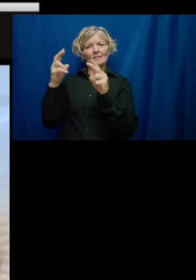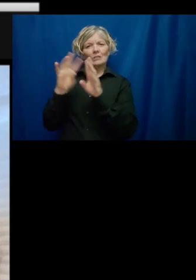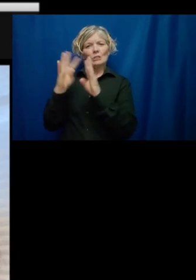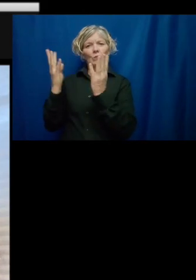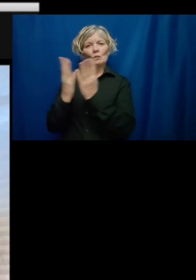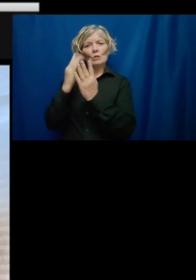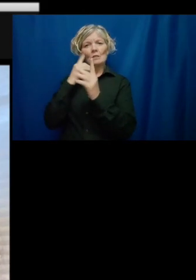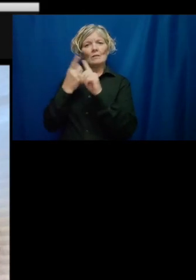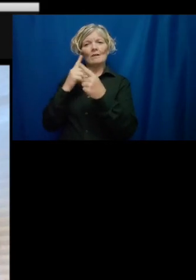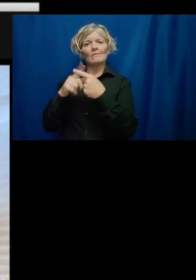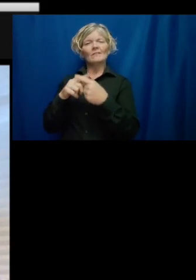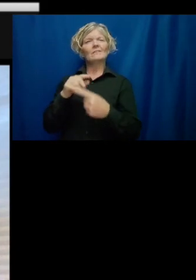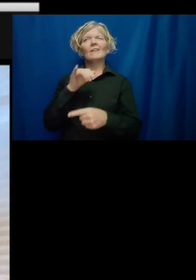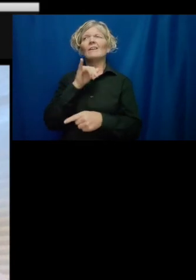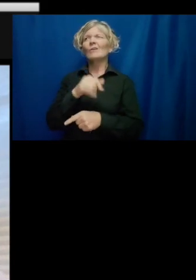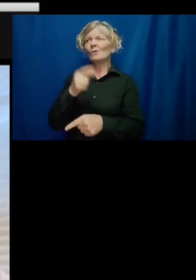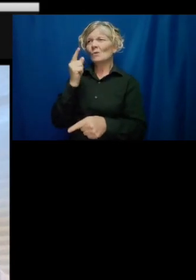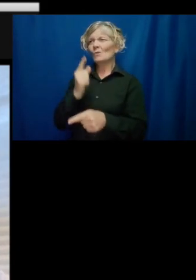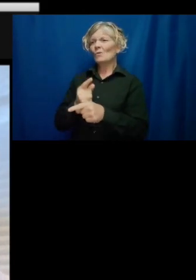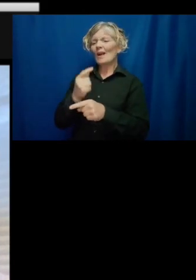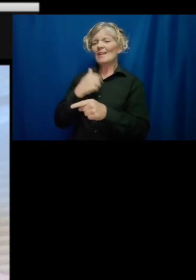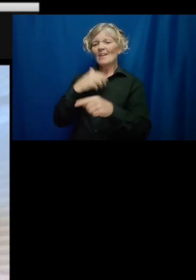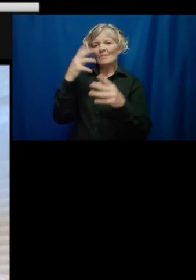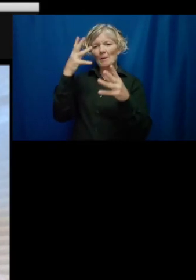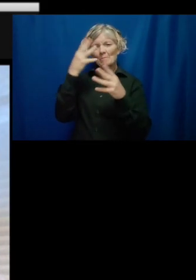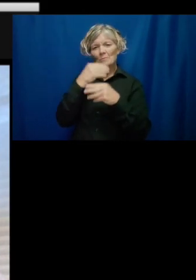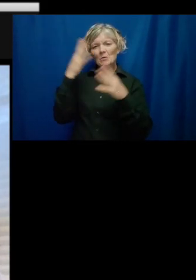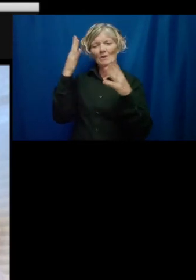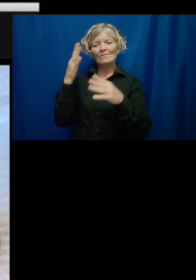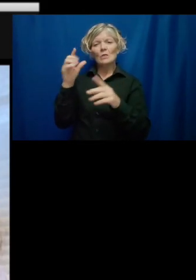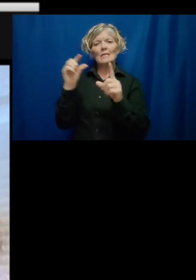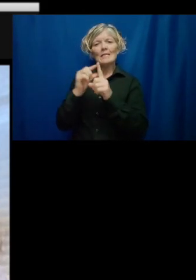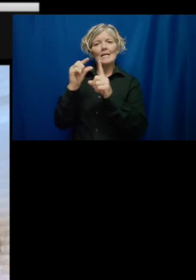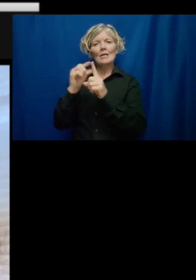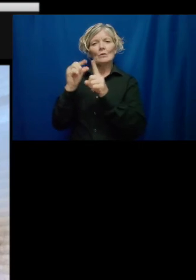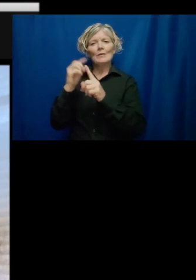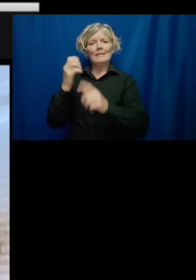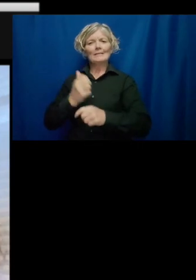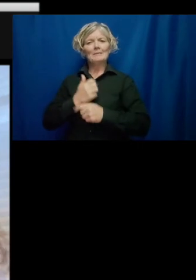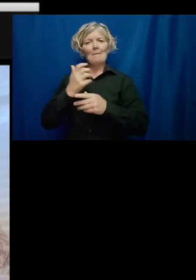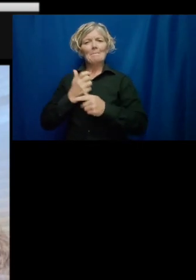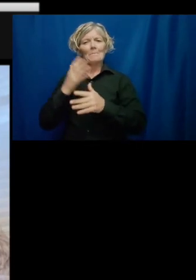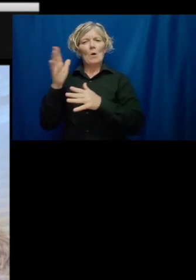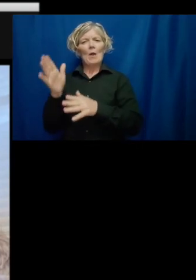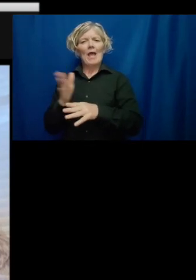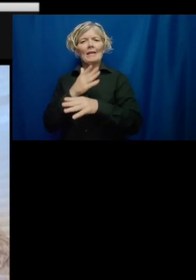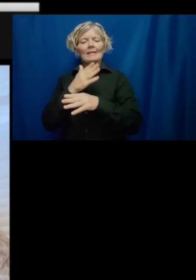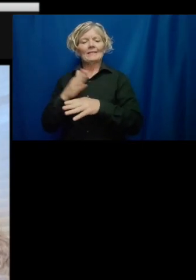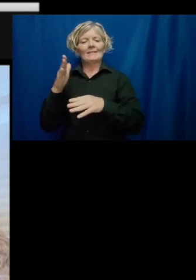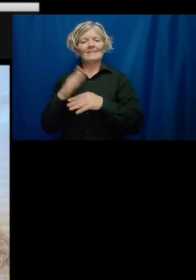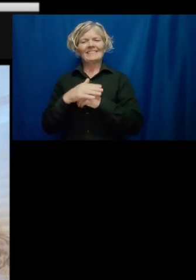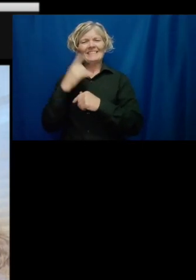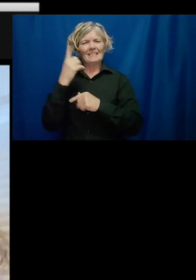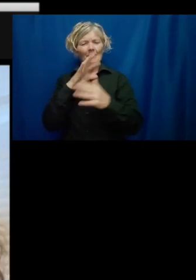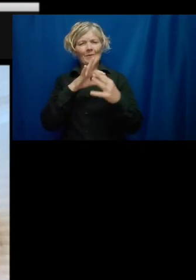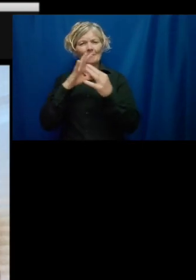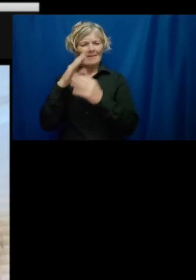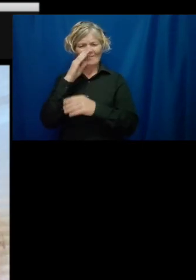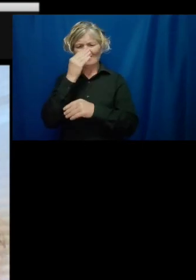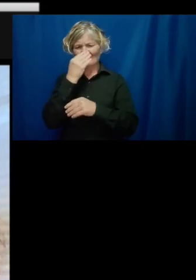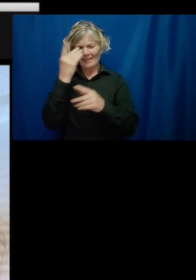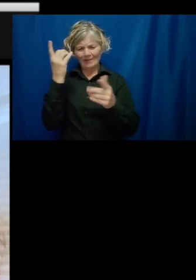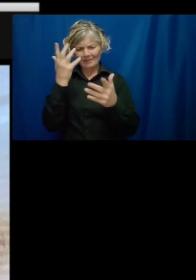yeah, it had such beautiful lyrics, quite poetic. How did that go again? Something